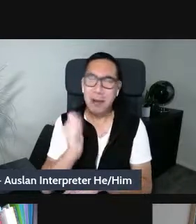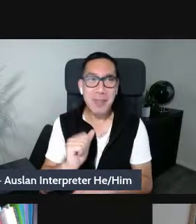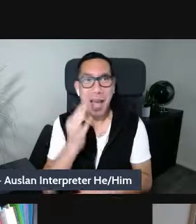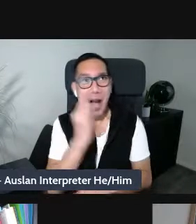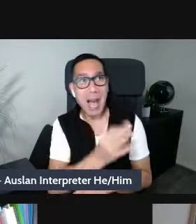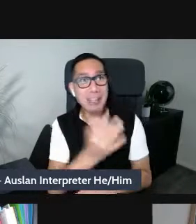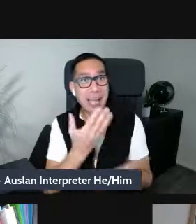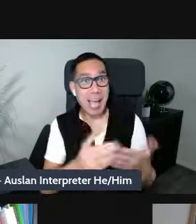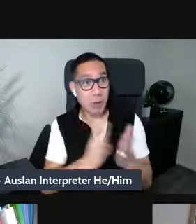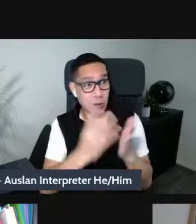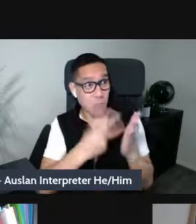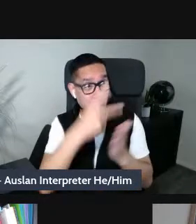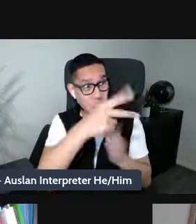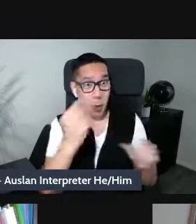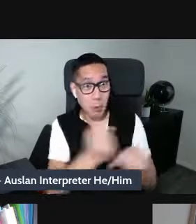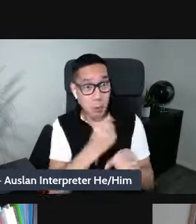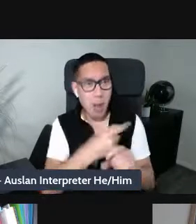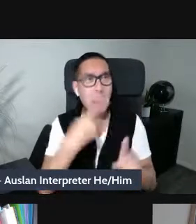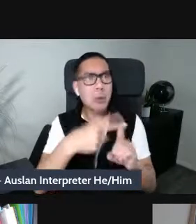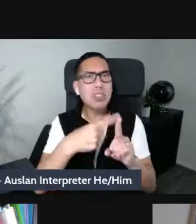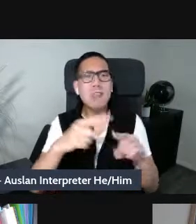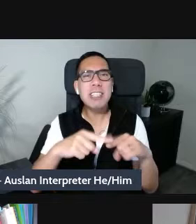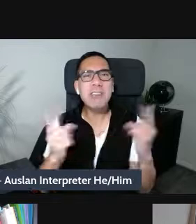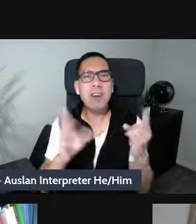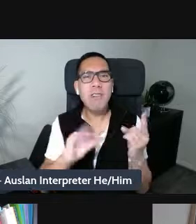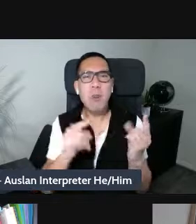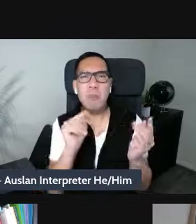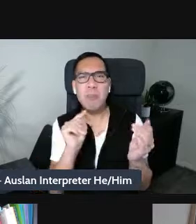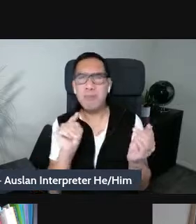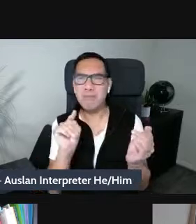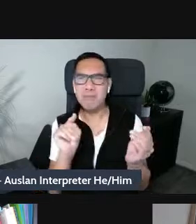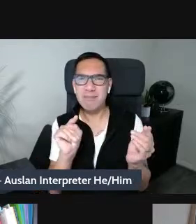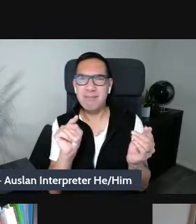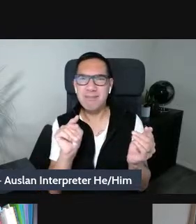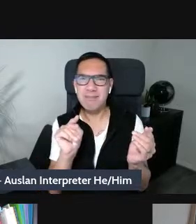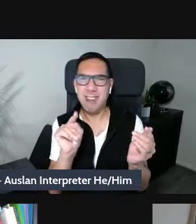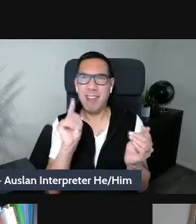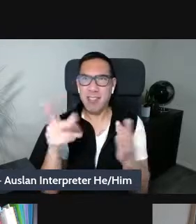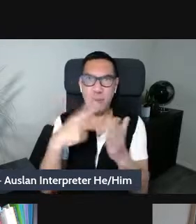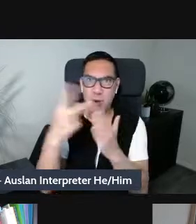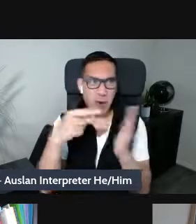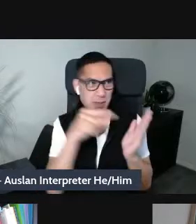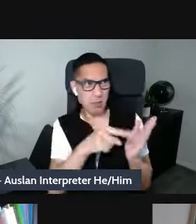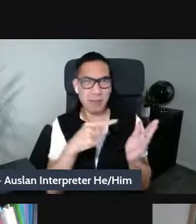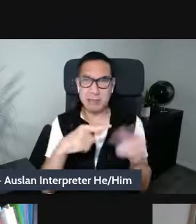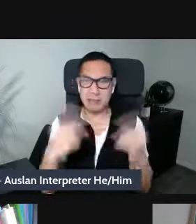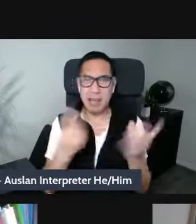developed positively different to this one if you've got one functioning hand, for example.